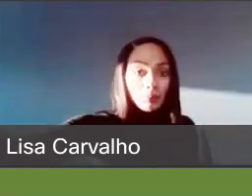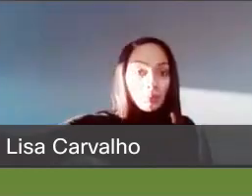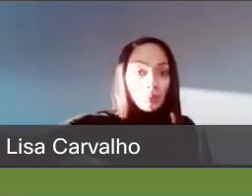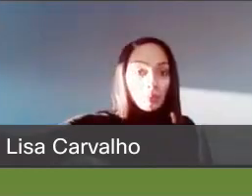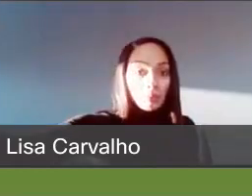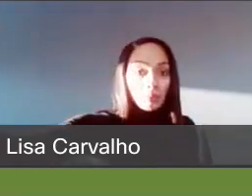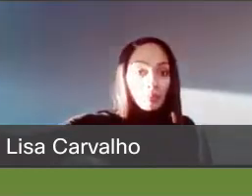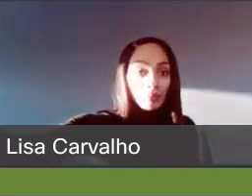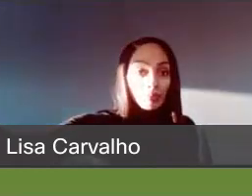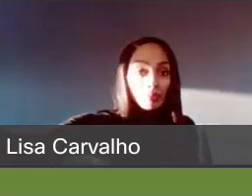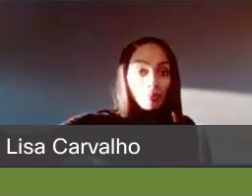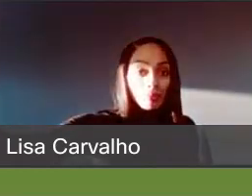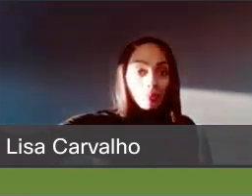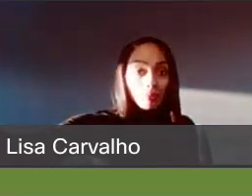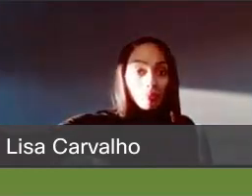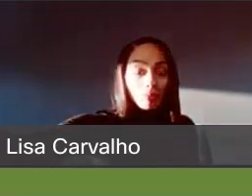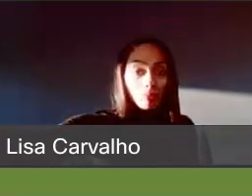conversations with people?